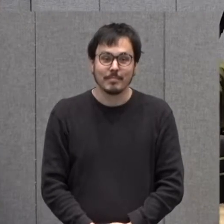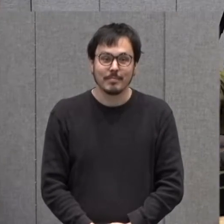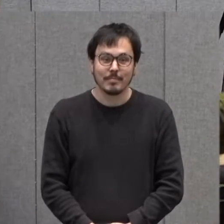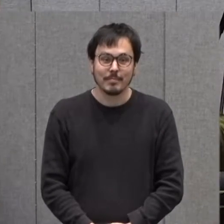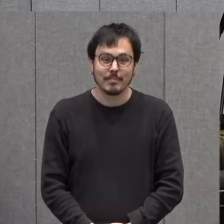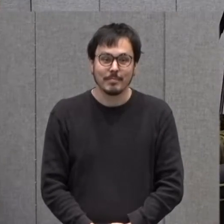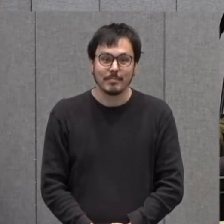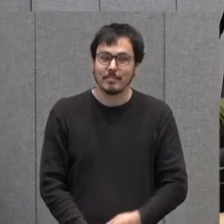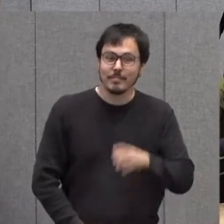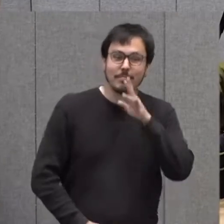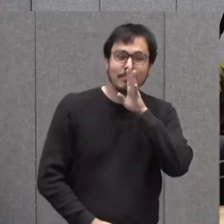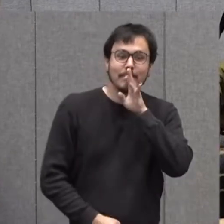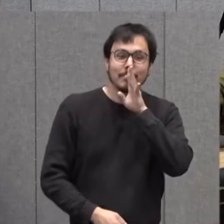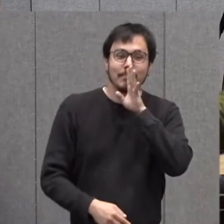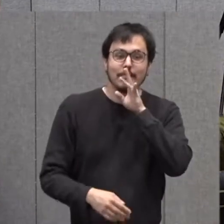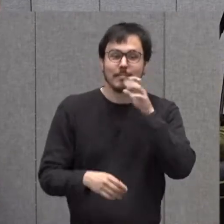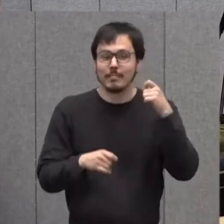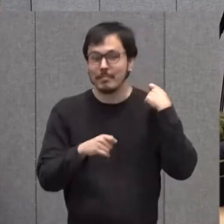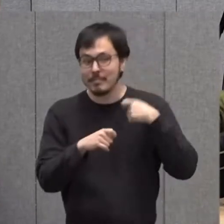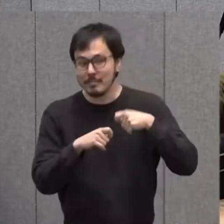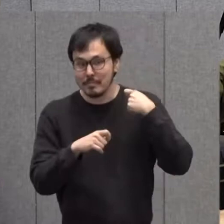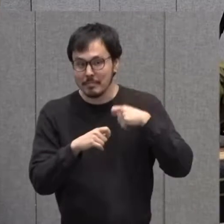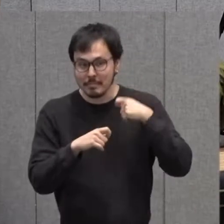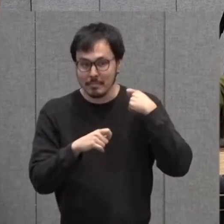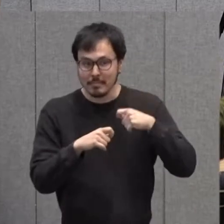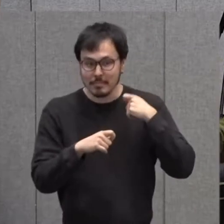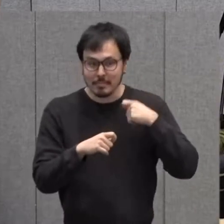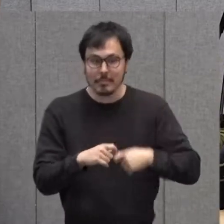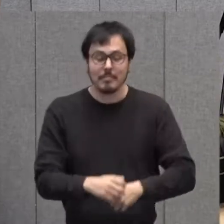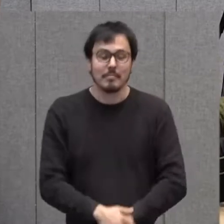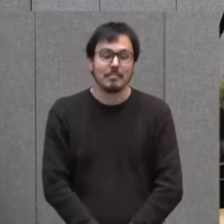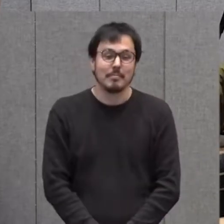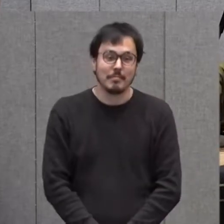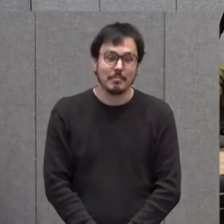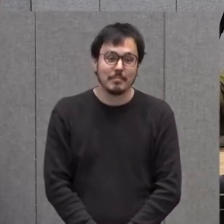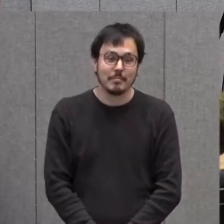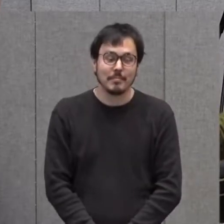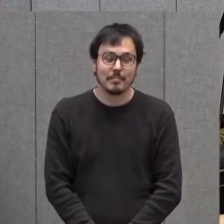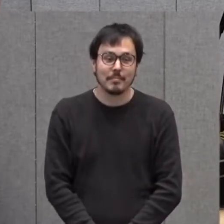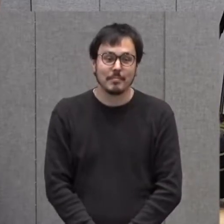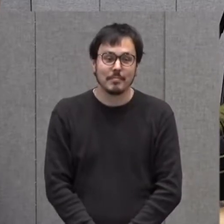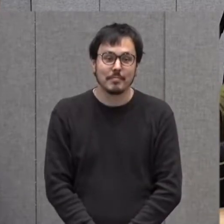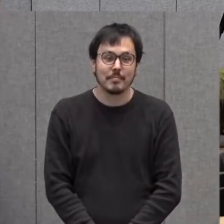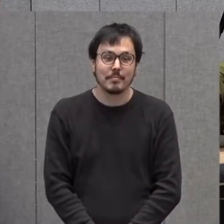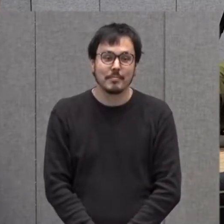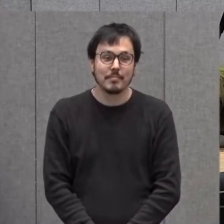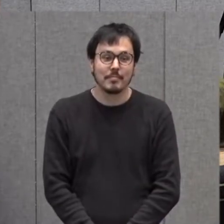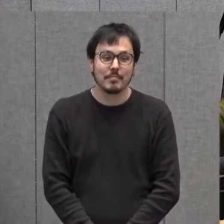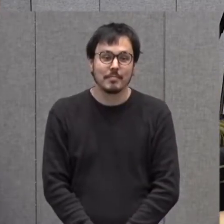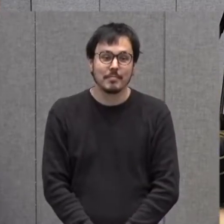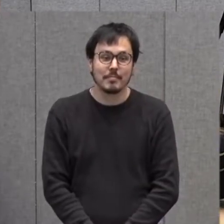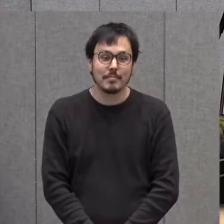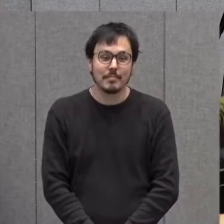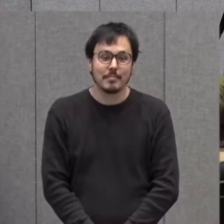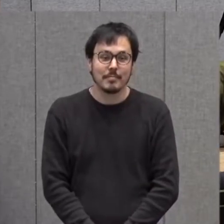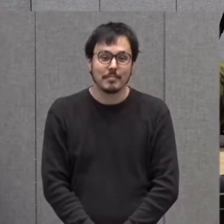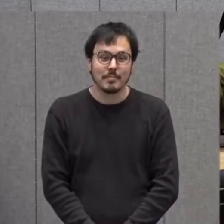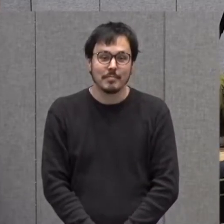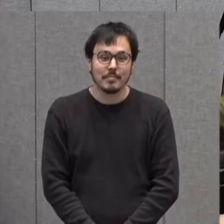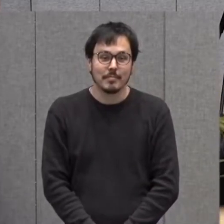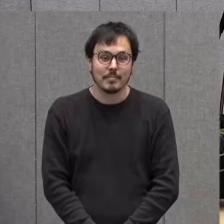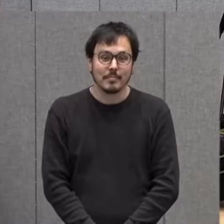Despechadas por 30 segundos de este lado. El otro lado, estamos haciendo toques de hombros.